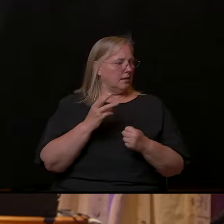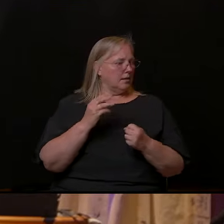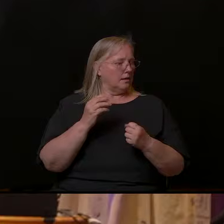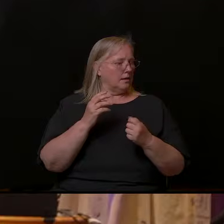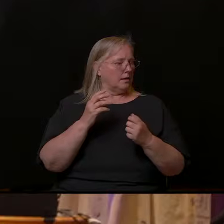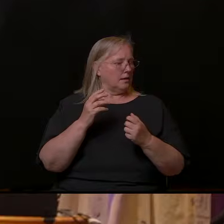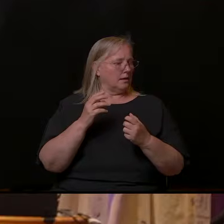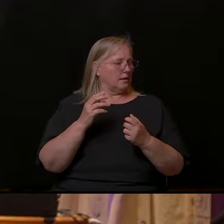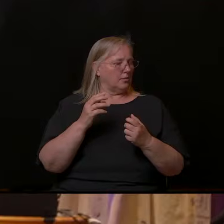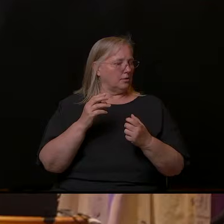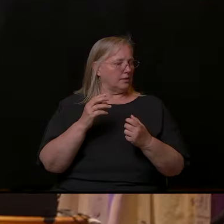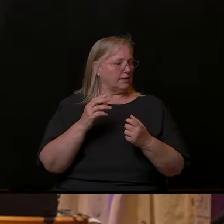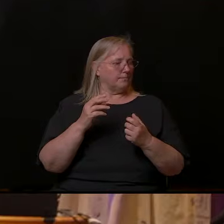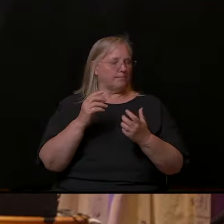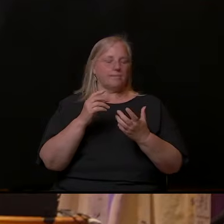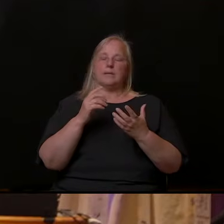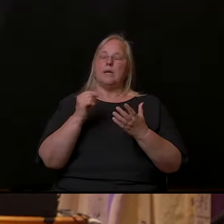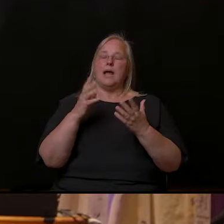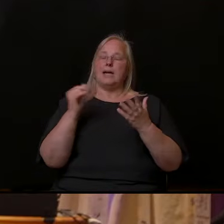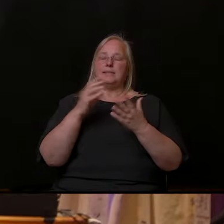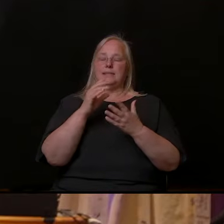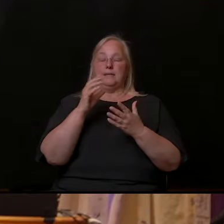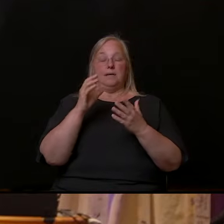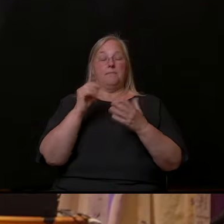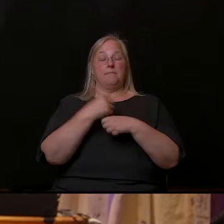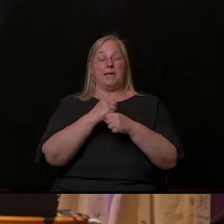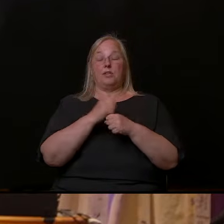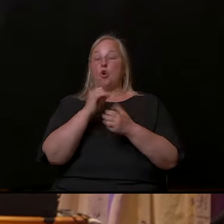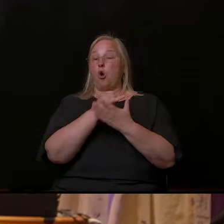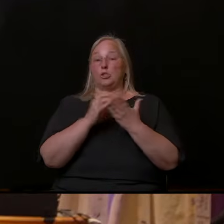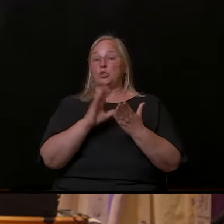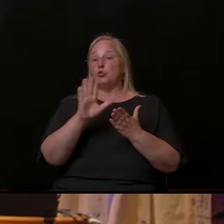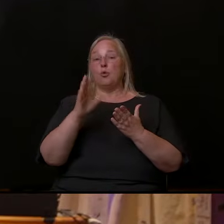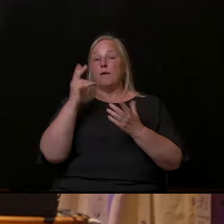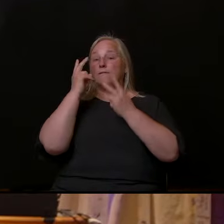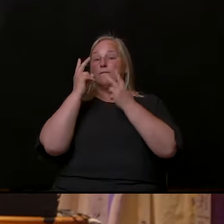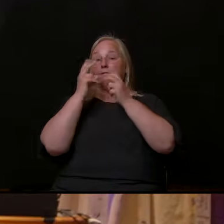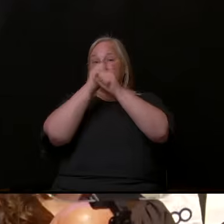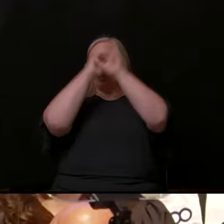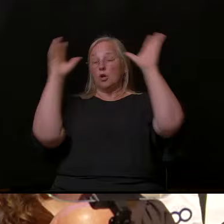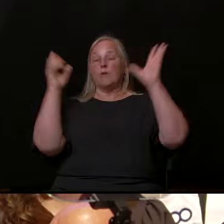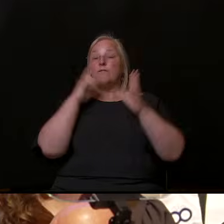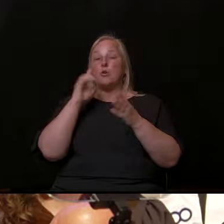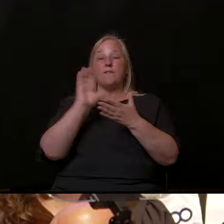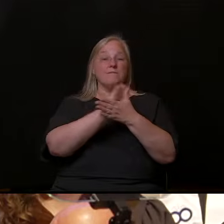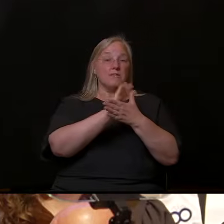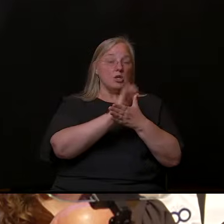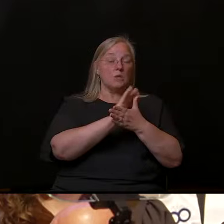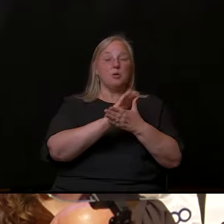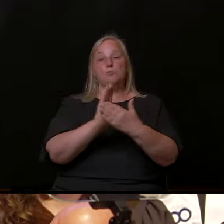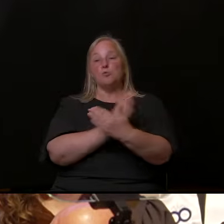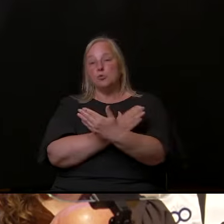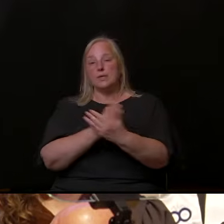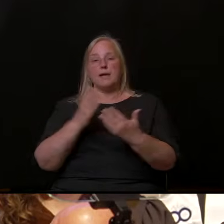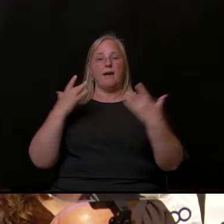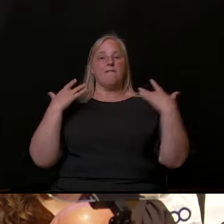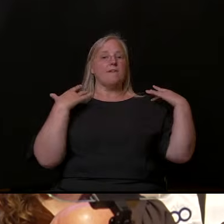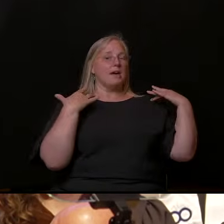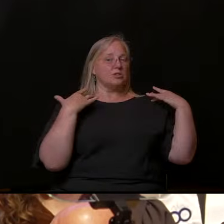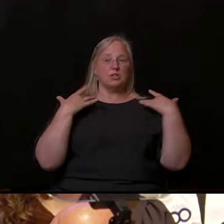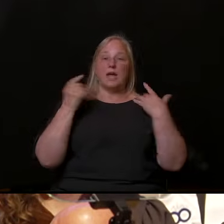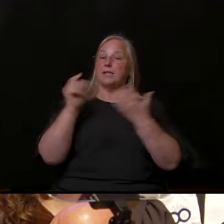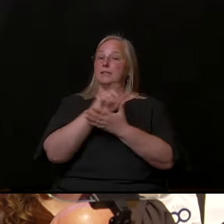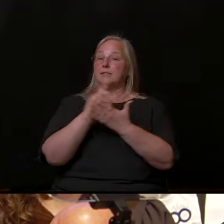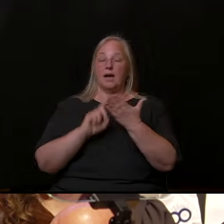Series Fest. Titi the artist, your visionary fusion of film, music, fashion, and